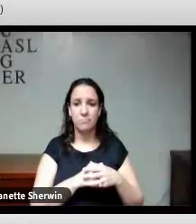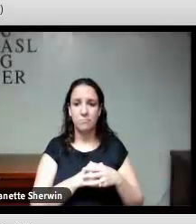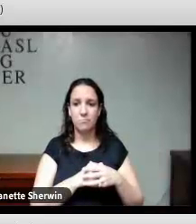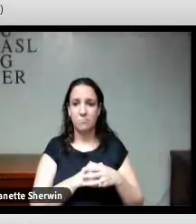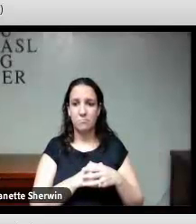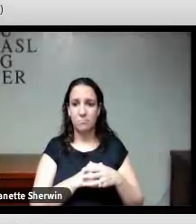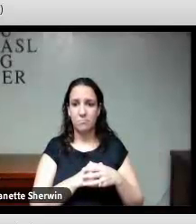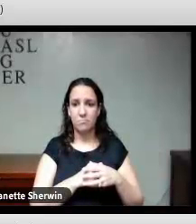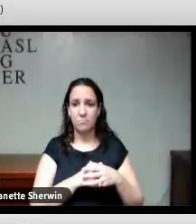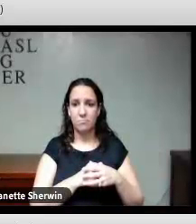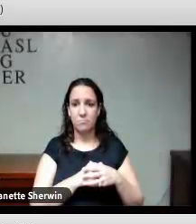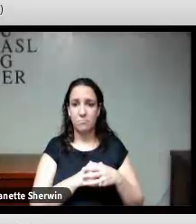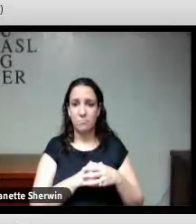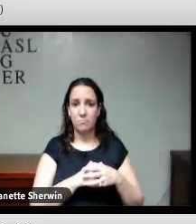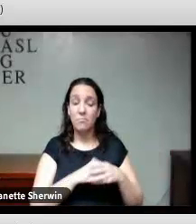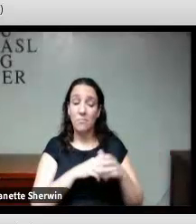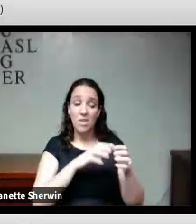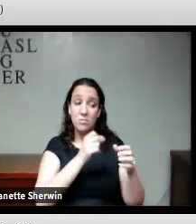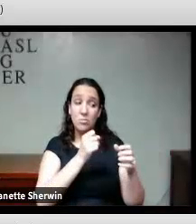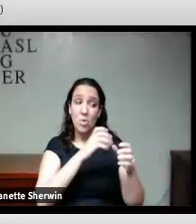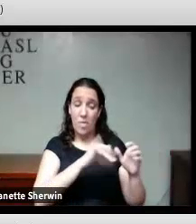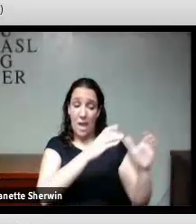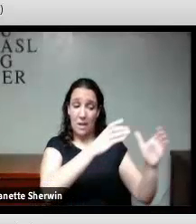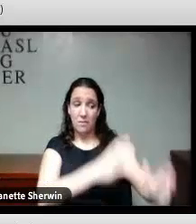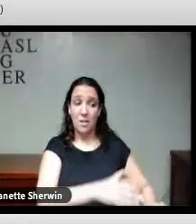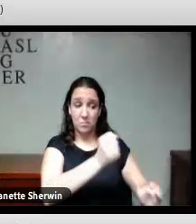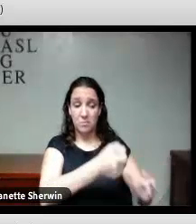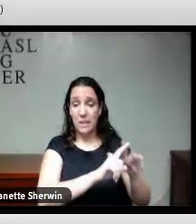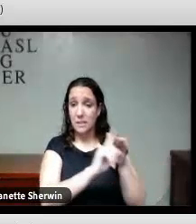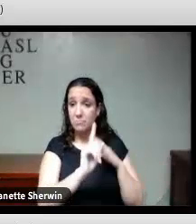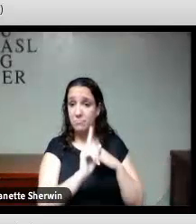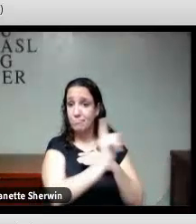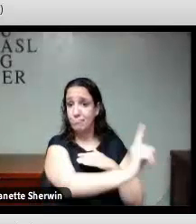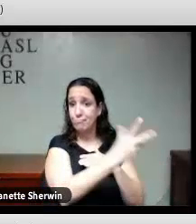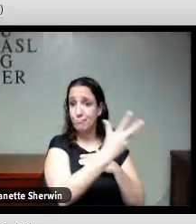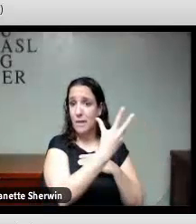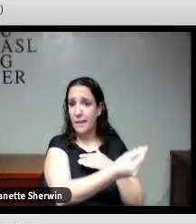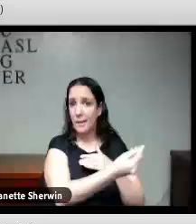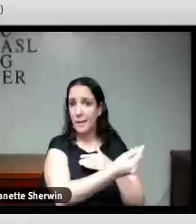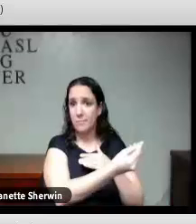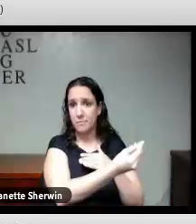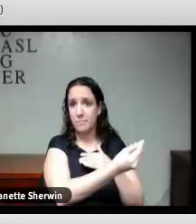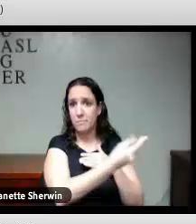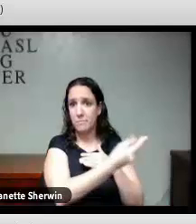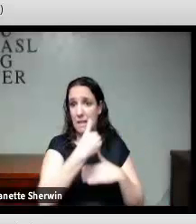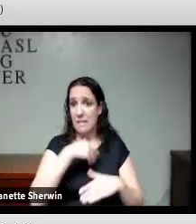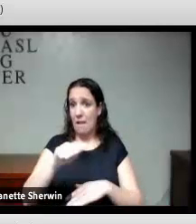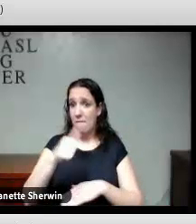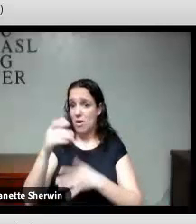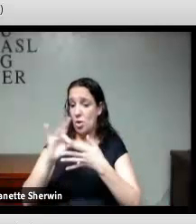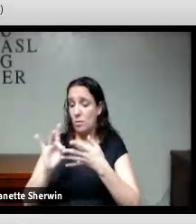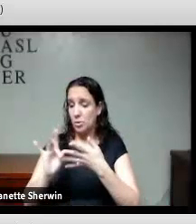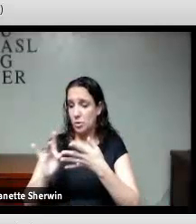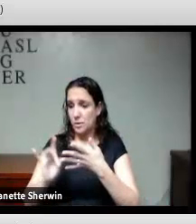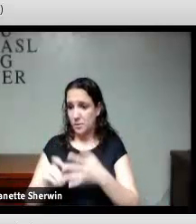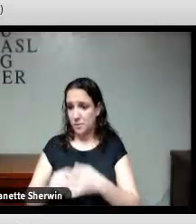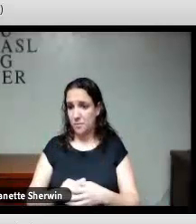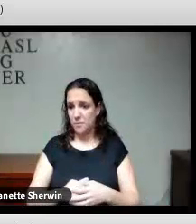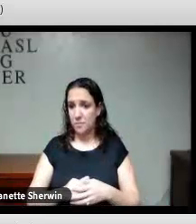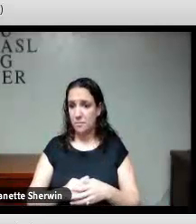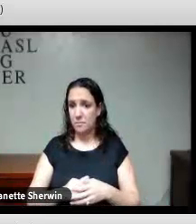and not be as loyal because they just aren't as tolerant anymore of bad service. And the sad part is, good service is